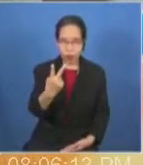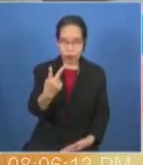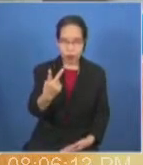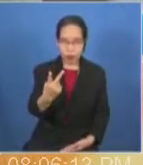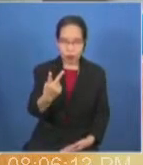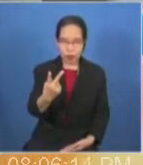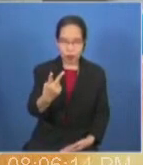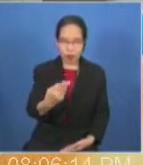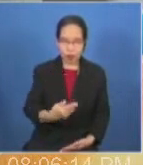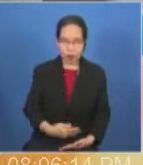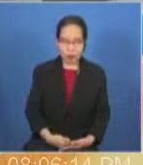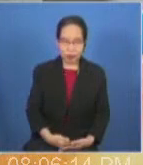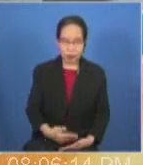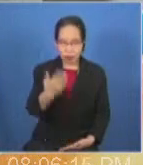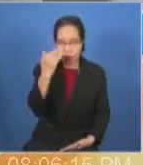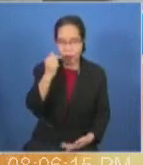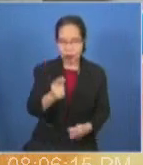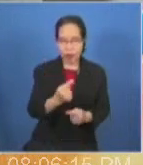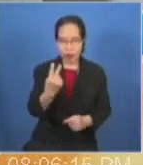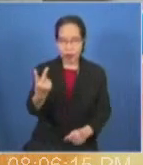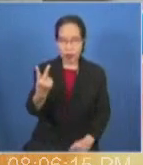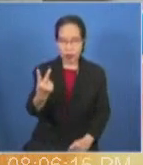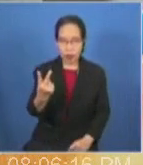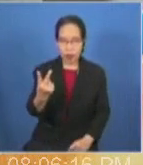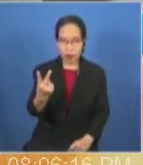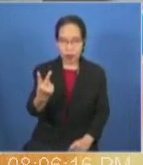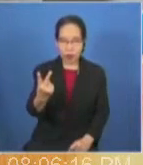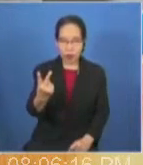Why don't you take two?